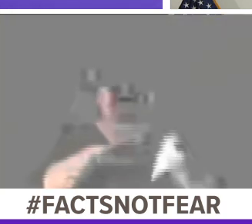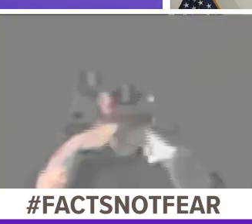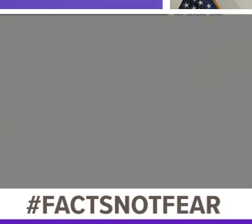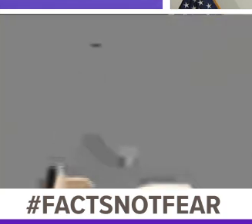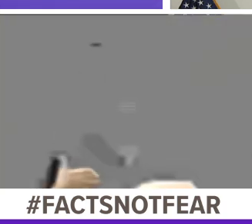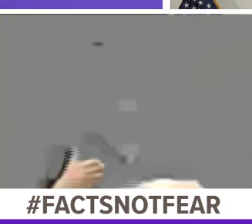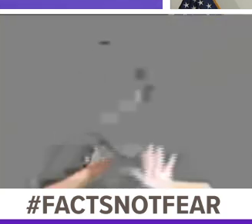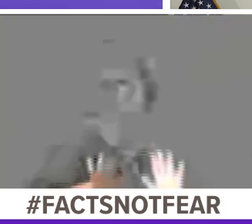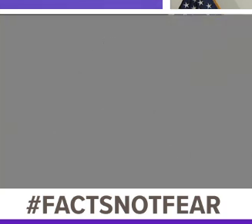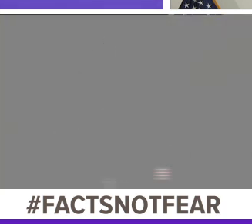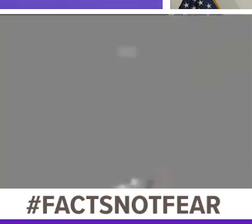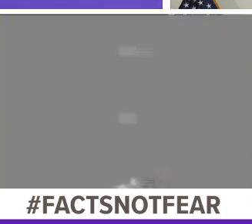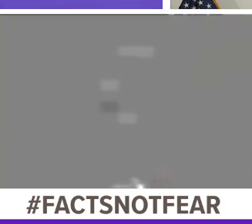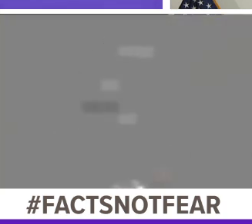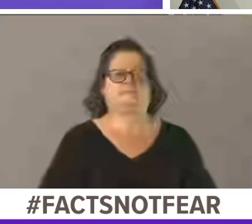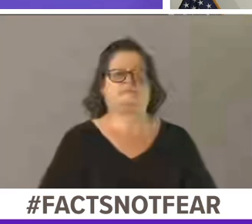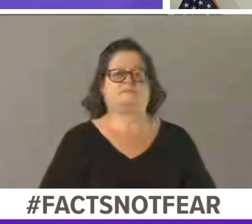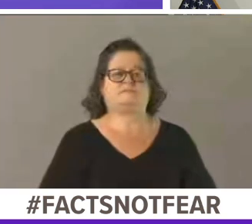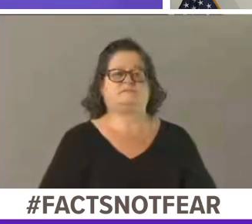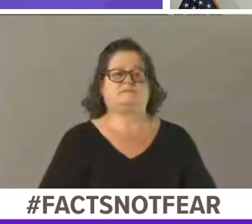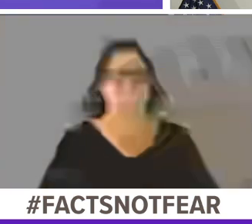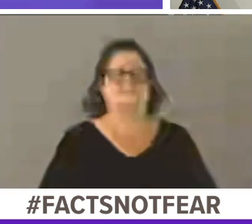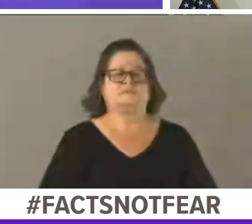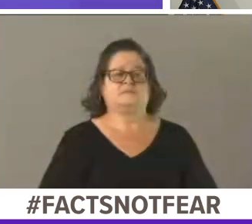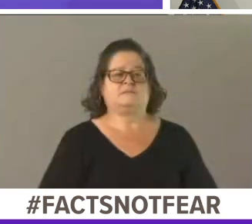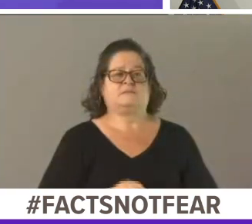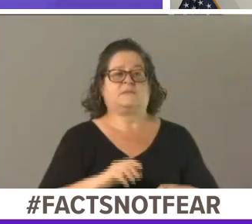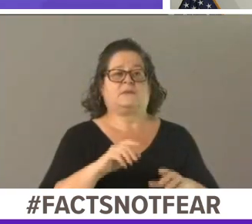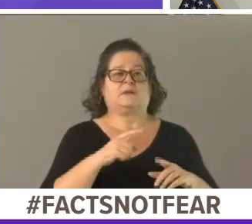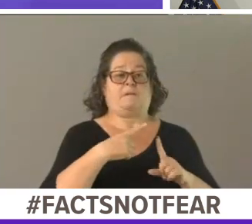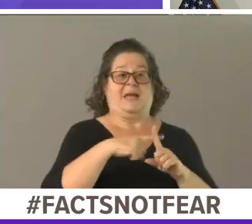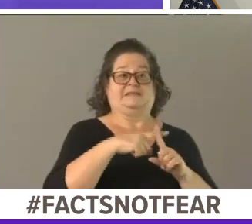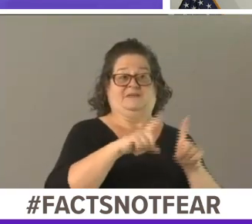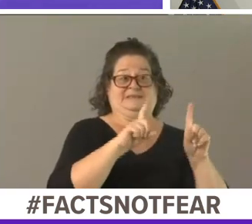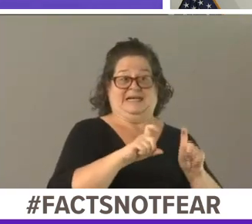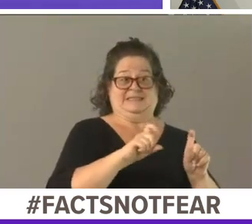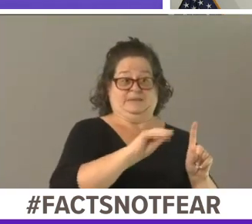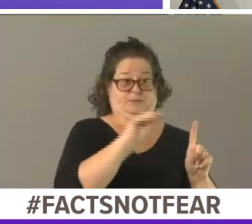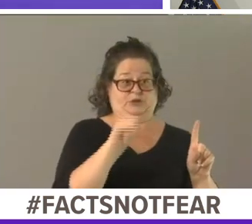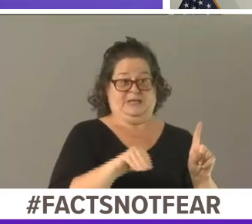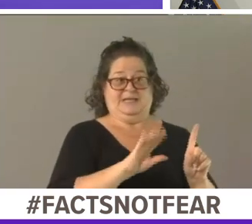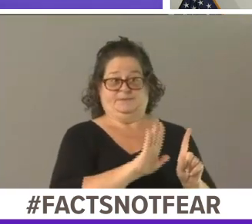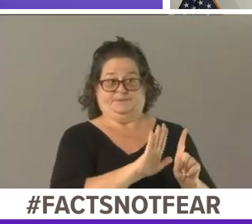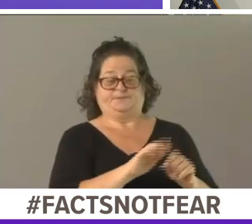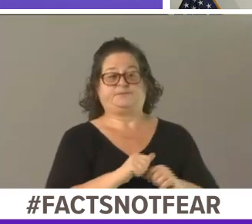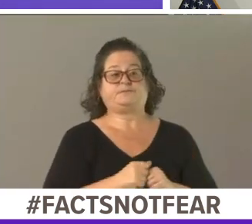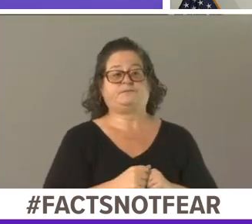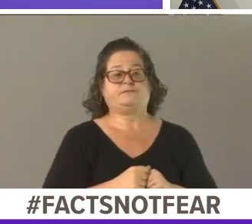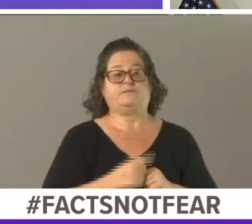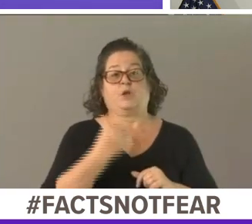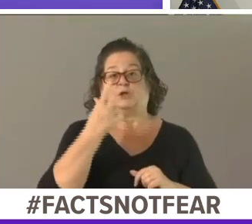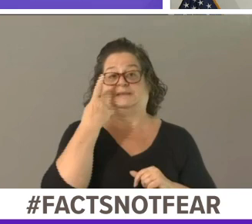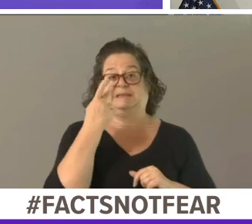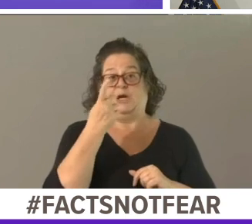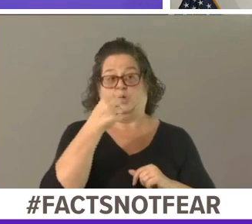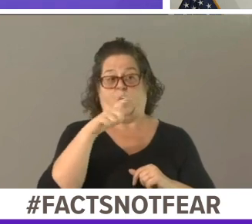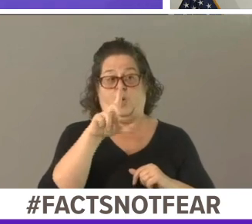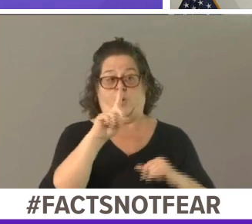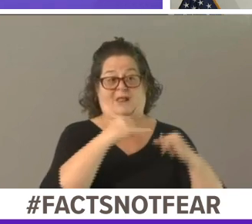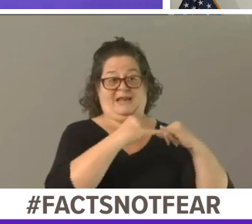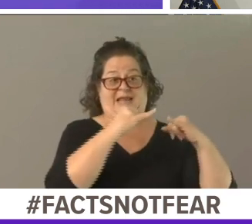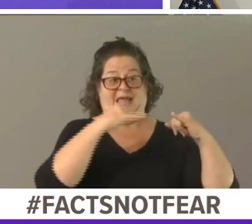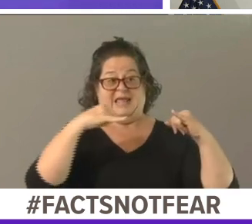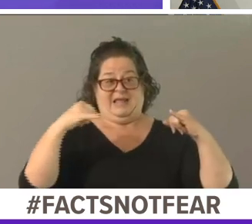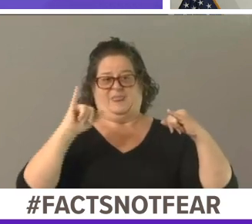Percentage of positive tests. We had weeks, the gold line is the percent positivity. The blue mountain is